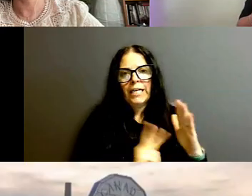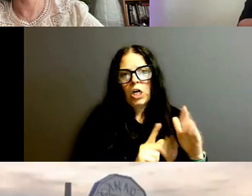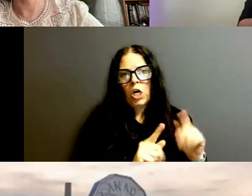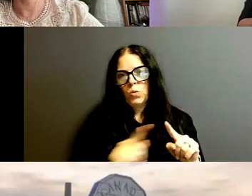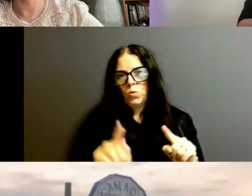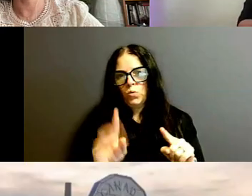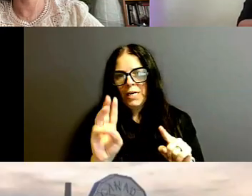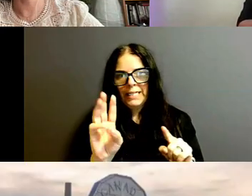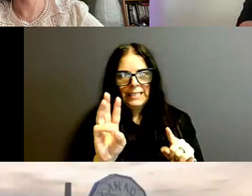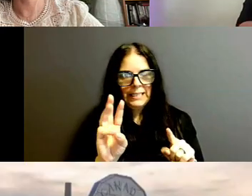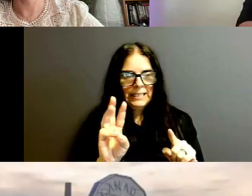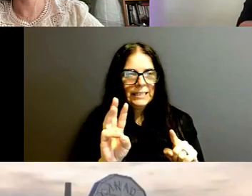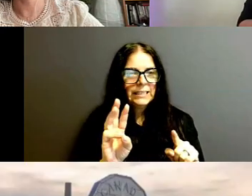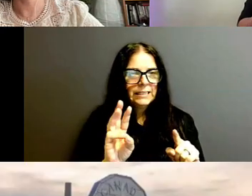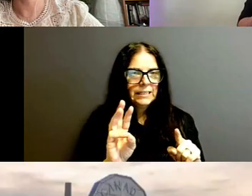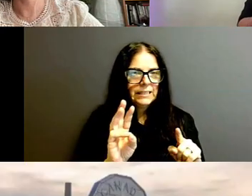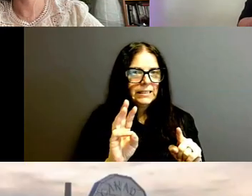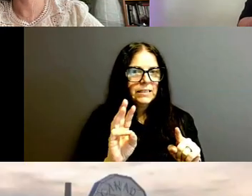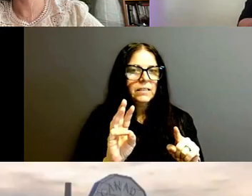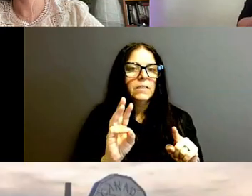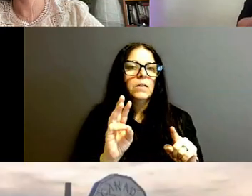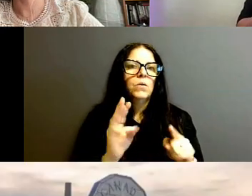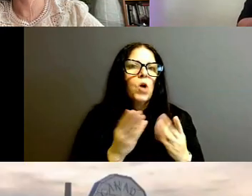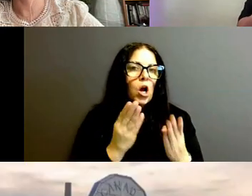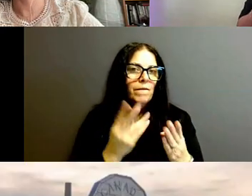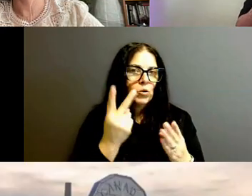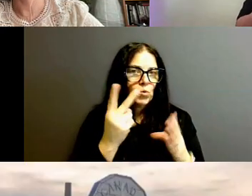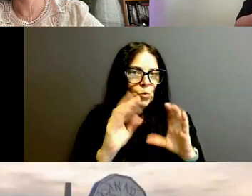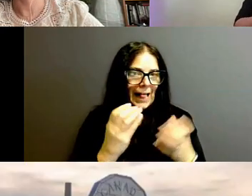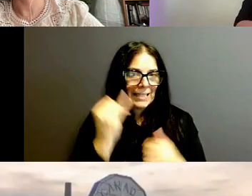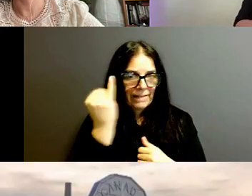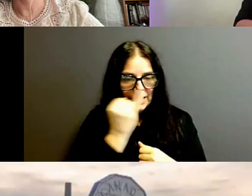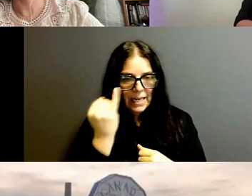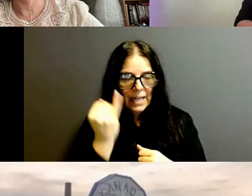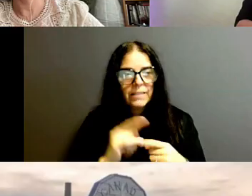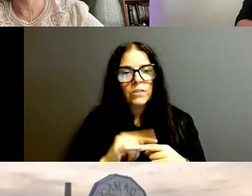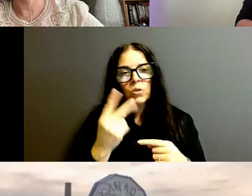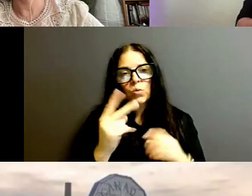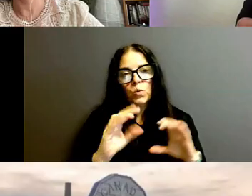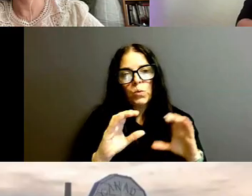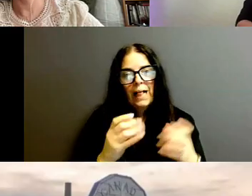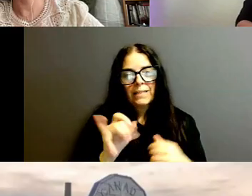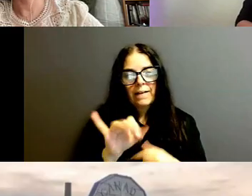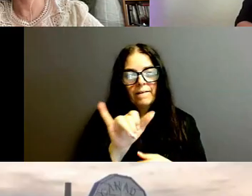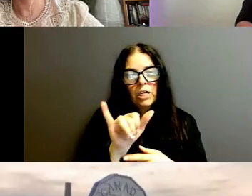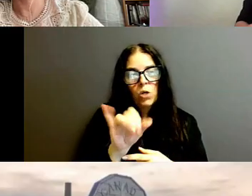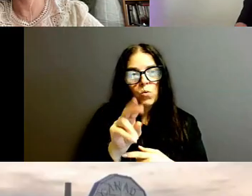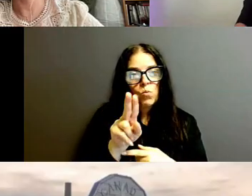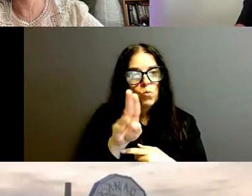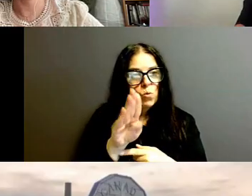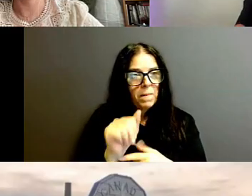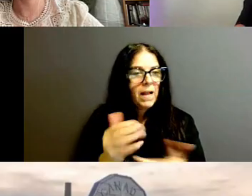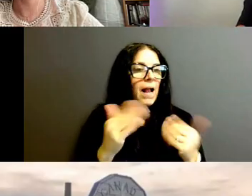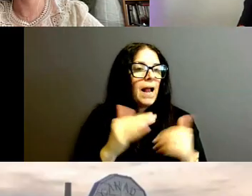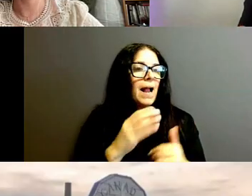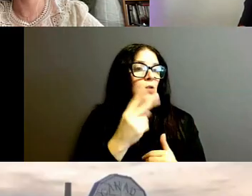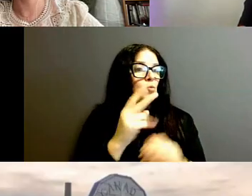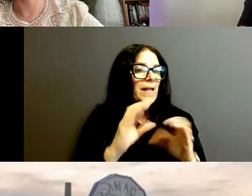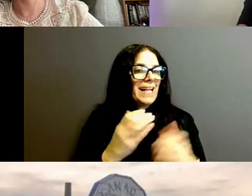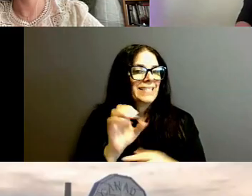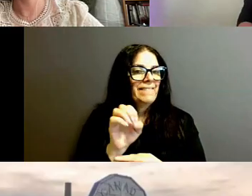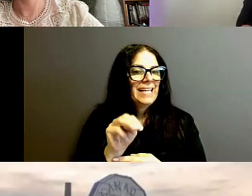students, we offer 2 classes of Italian, 2 classes of Yoruba, 2 classes of Ibu.